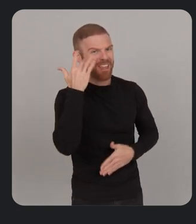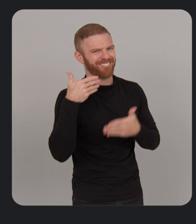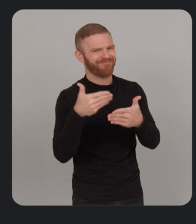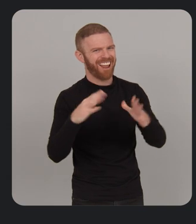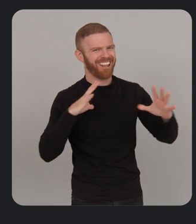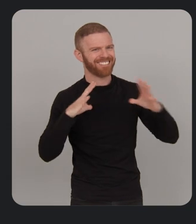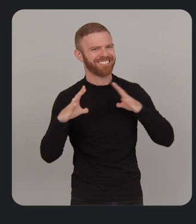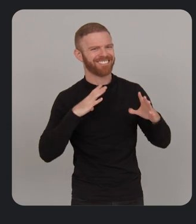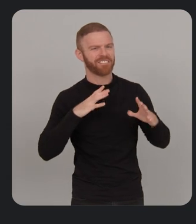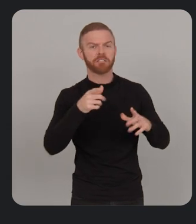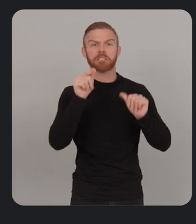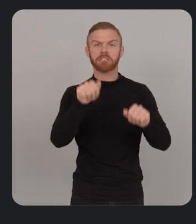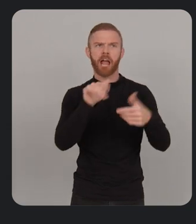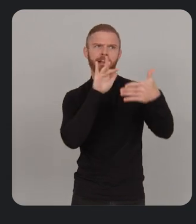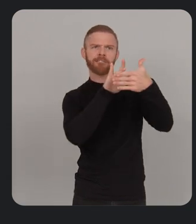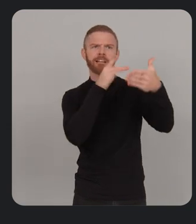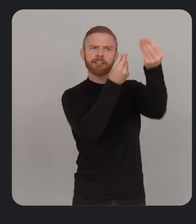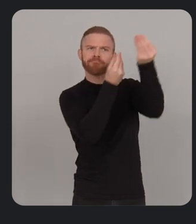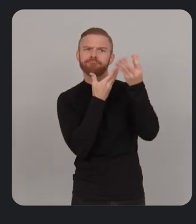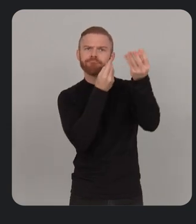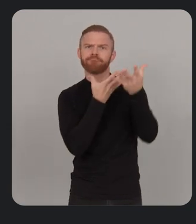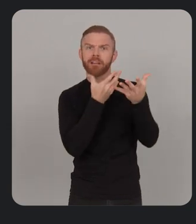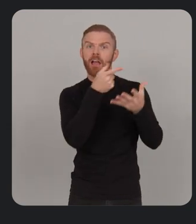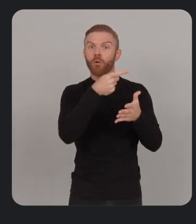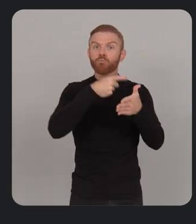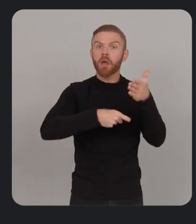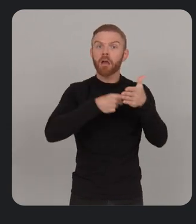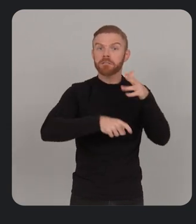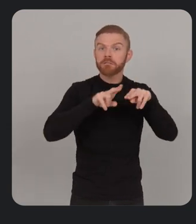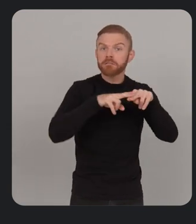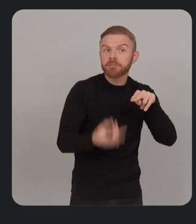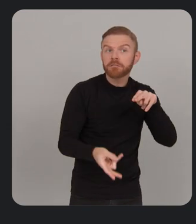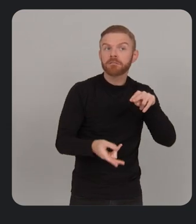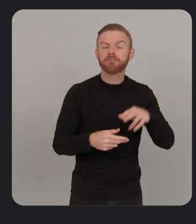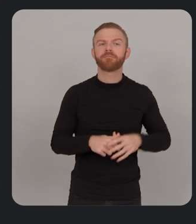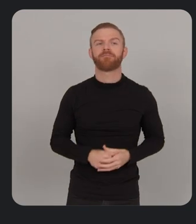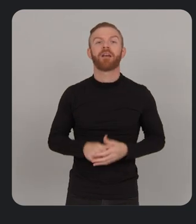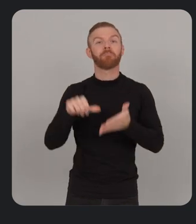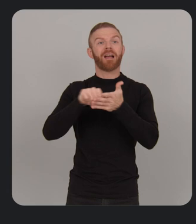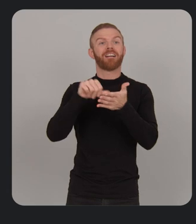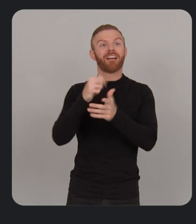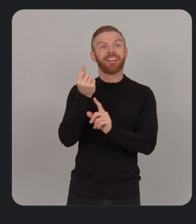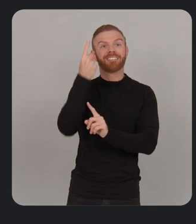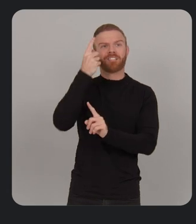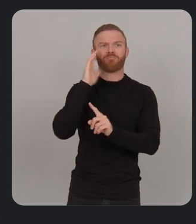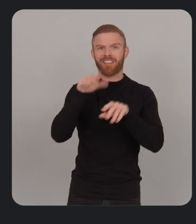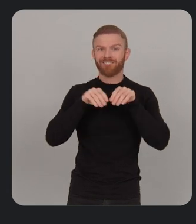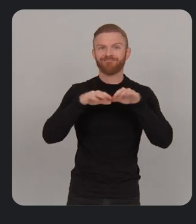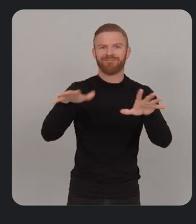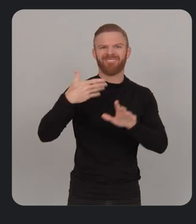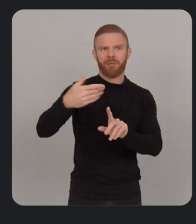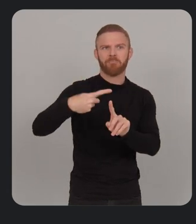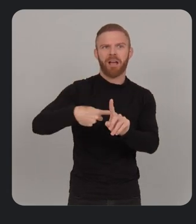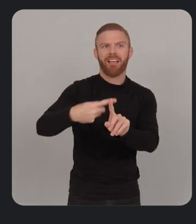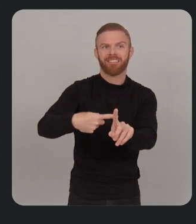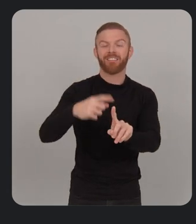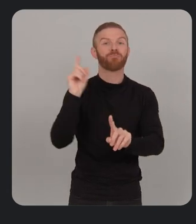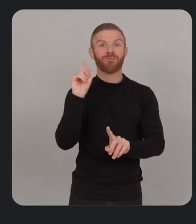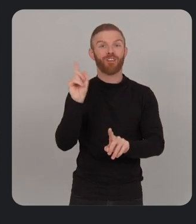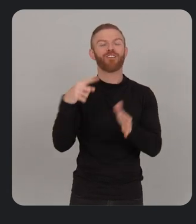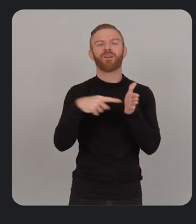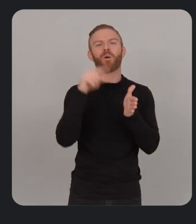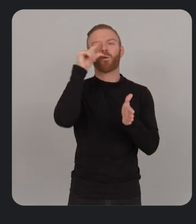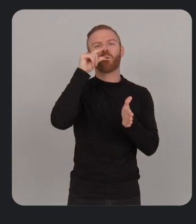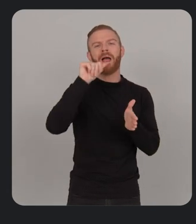you can easily opt in for updates on price drops page insights will be available in the coming months in the google app on ios